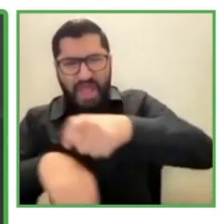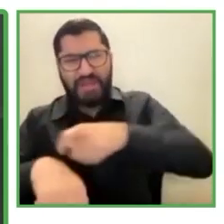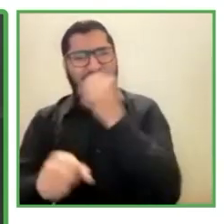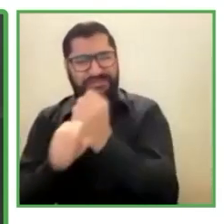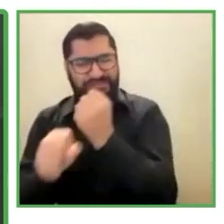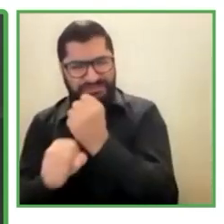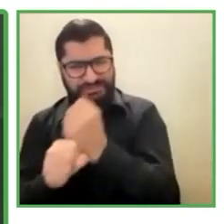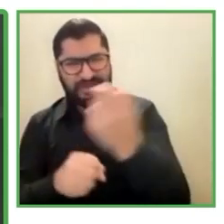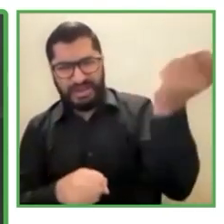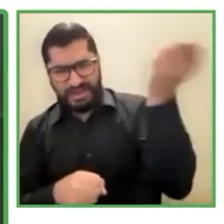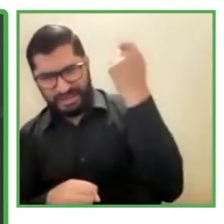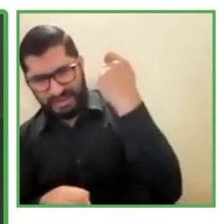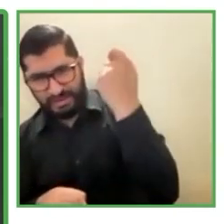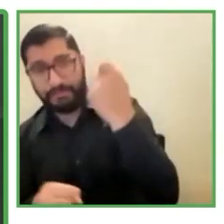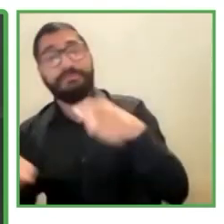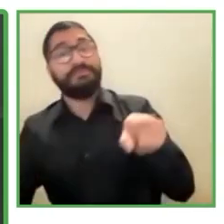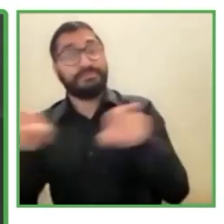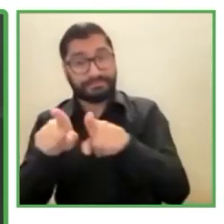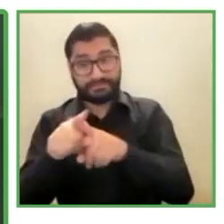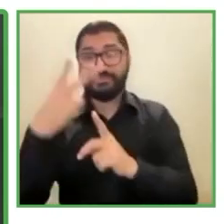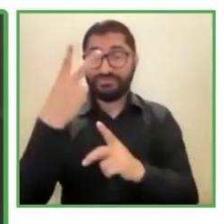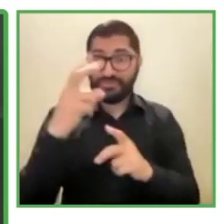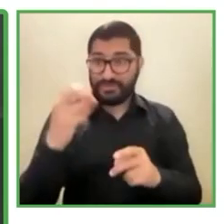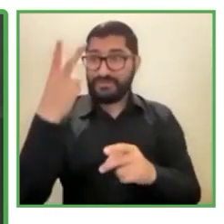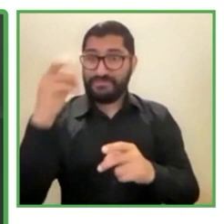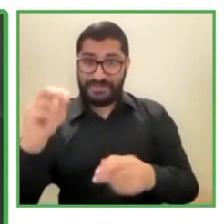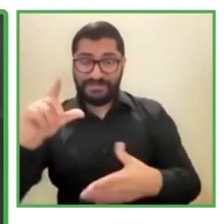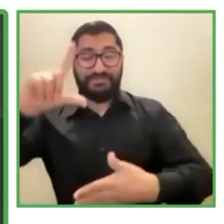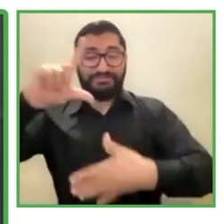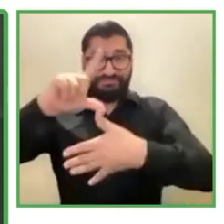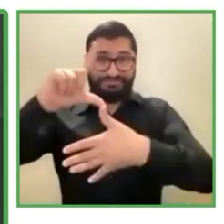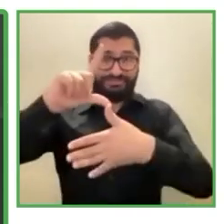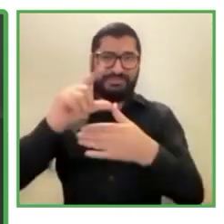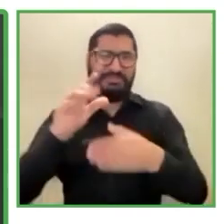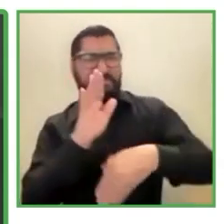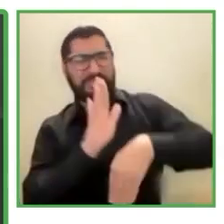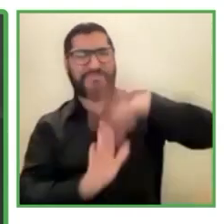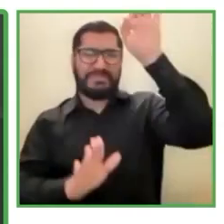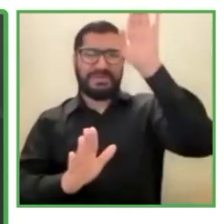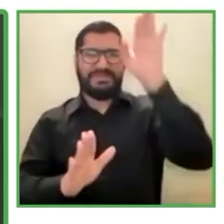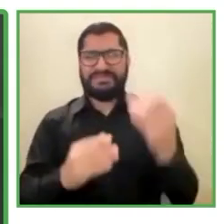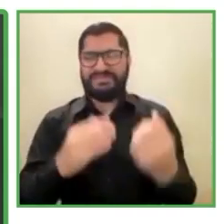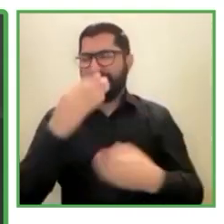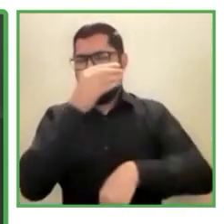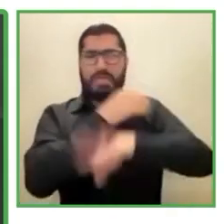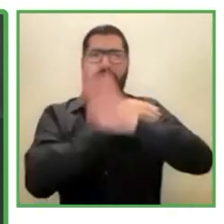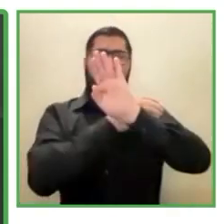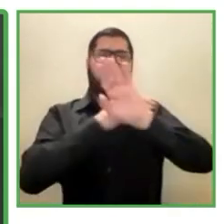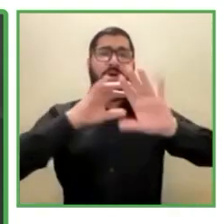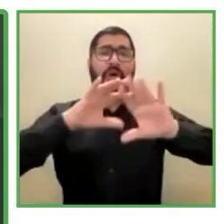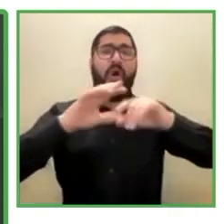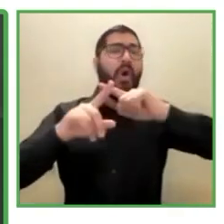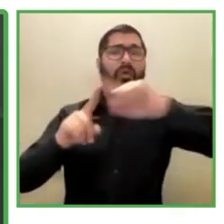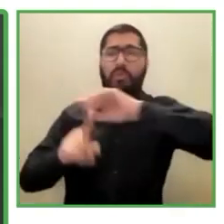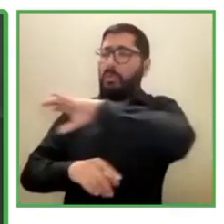In 2020, Latin America was the most affected region of the world by the